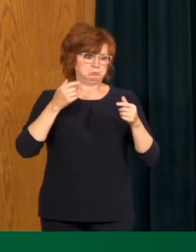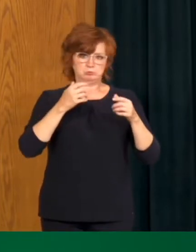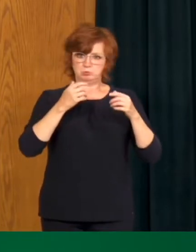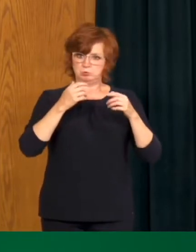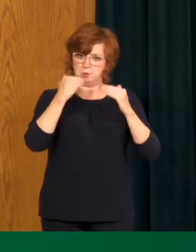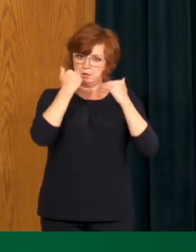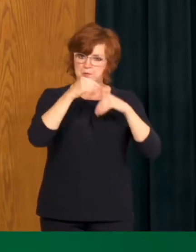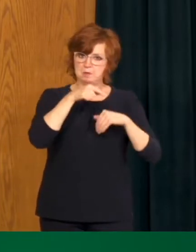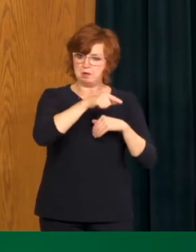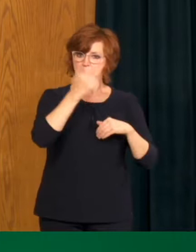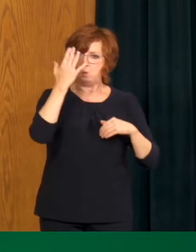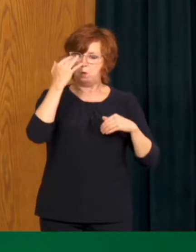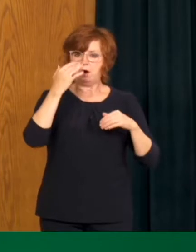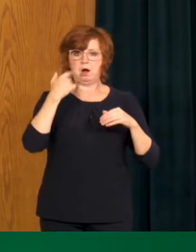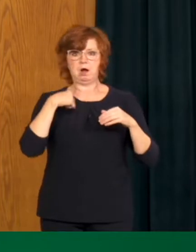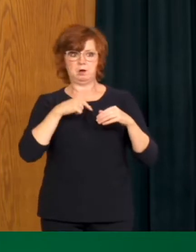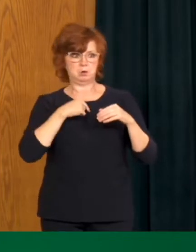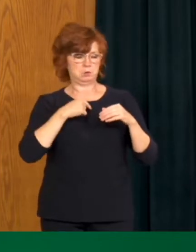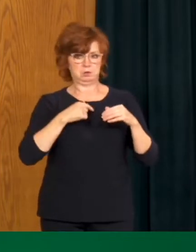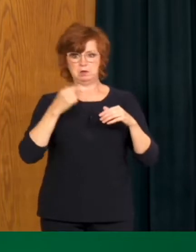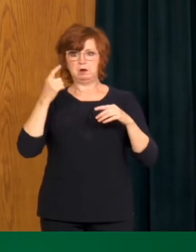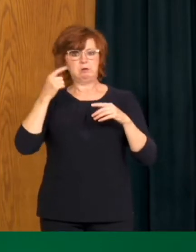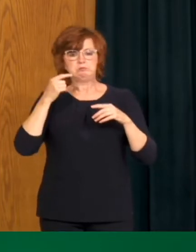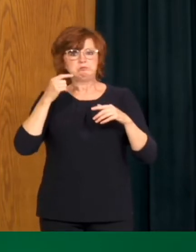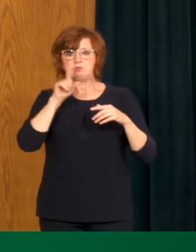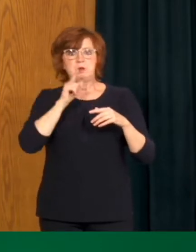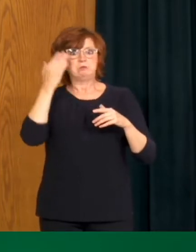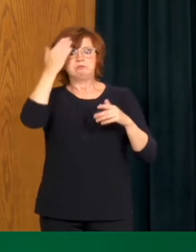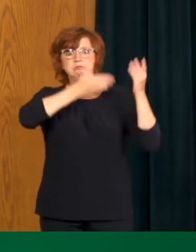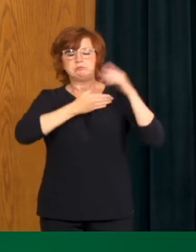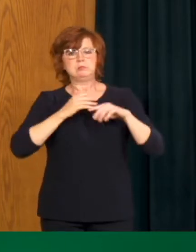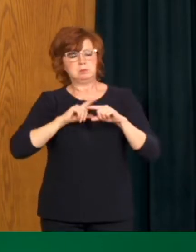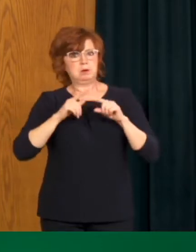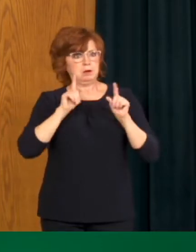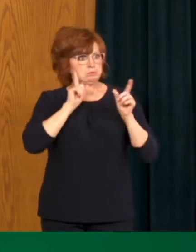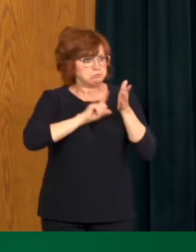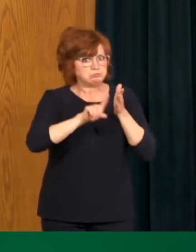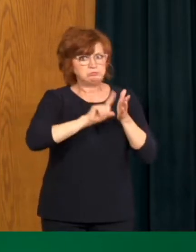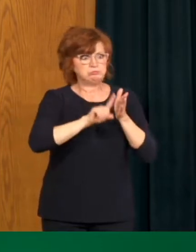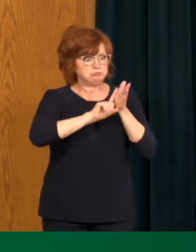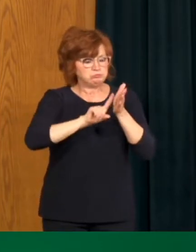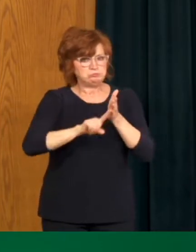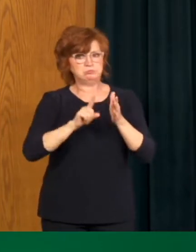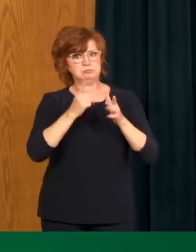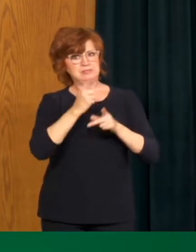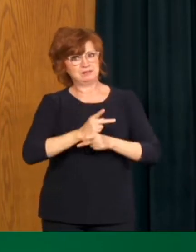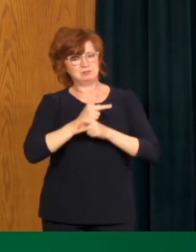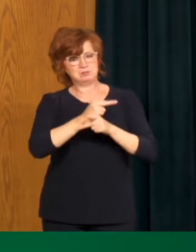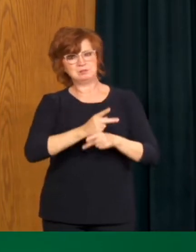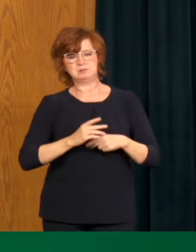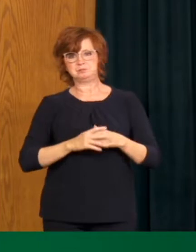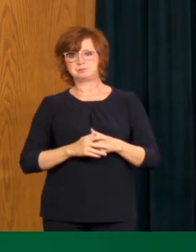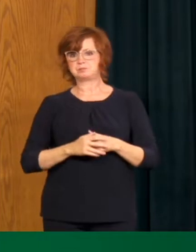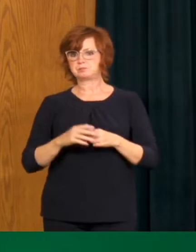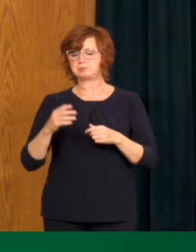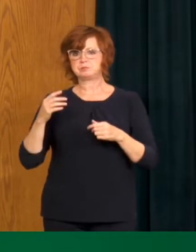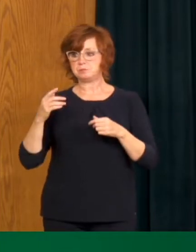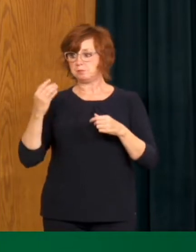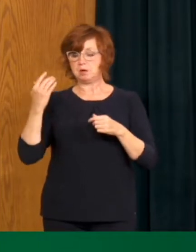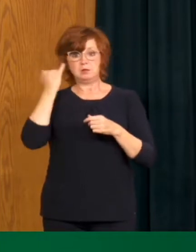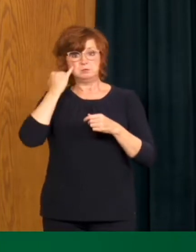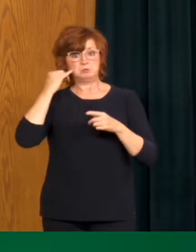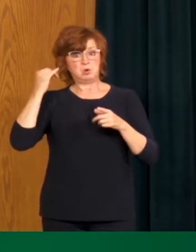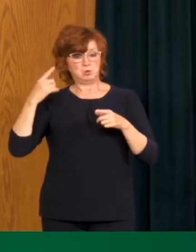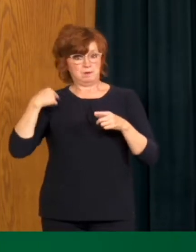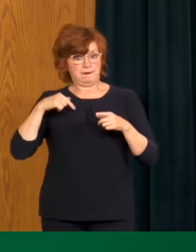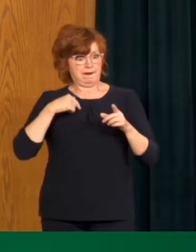testing sites now working longer hours and more days. We've also been deploying testing directly to affected areas whenever and wherever it's needed